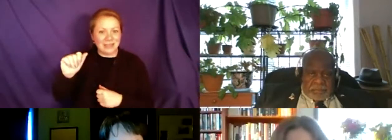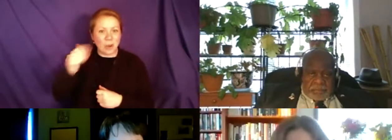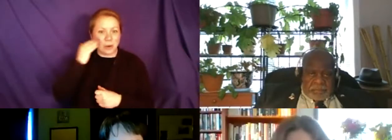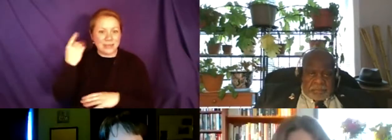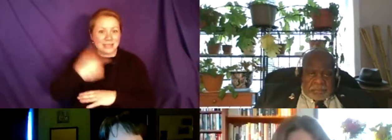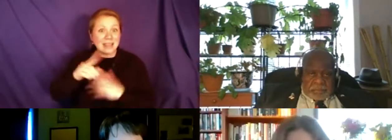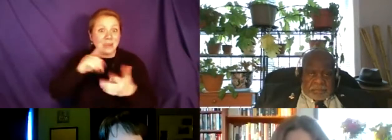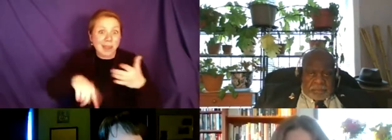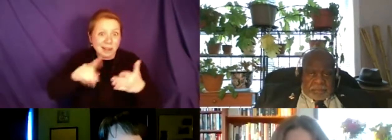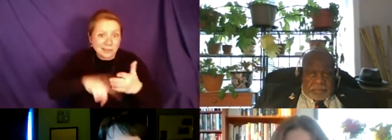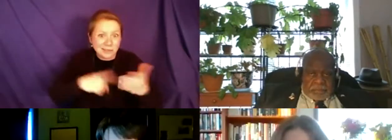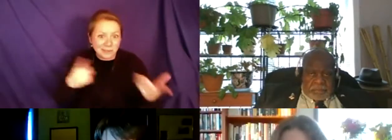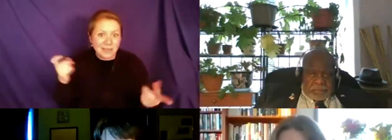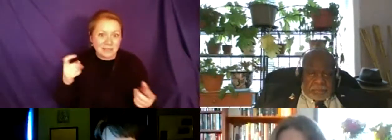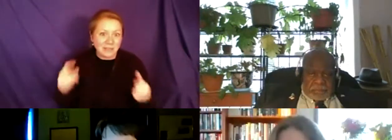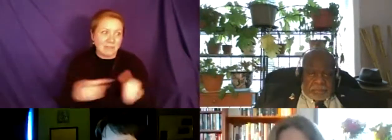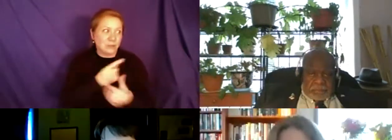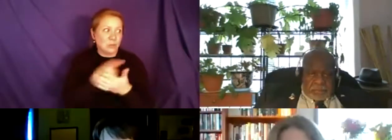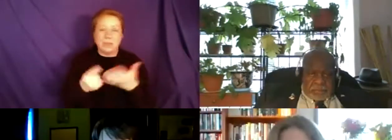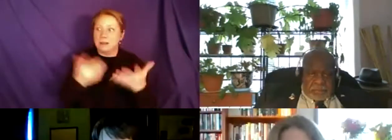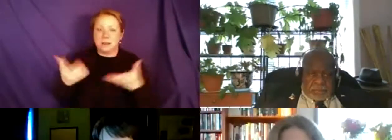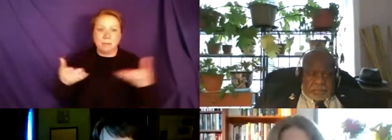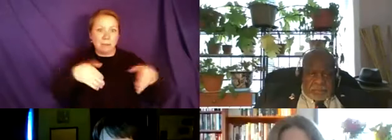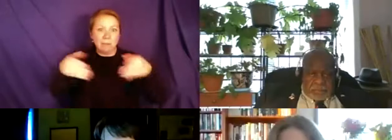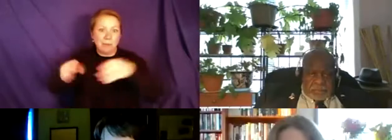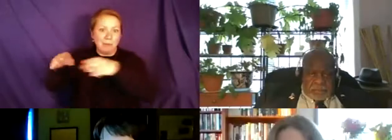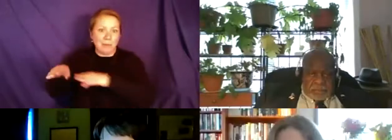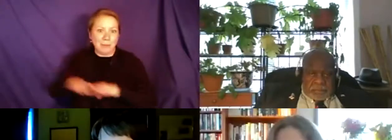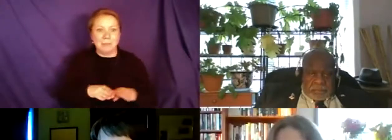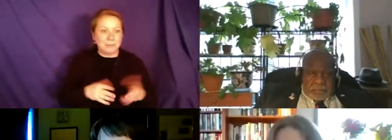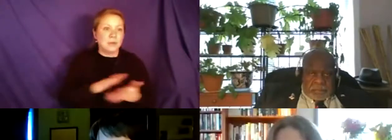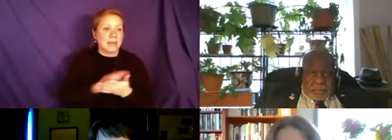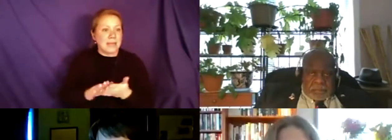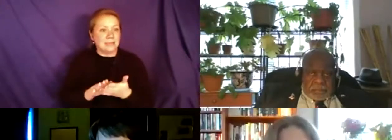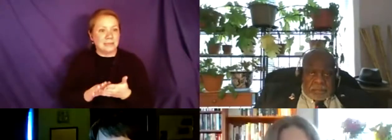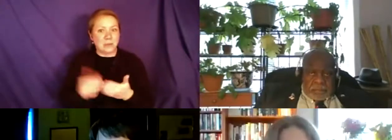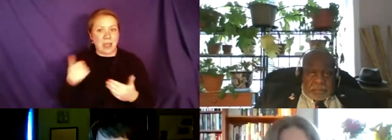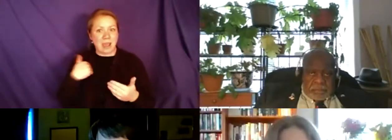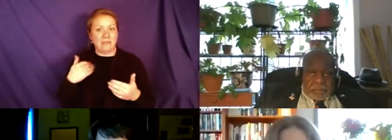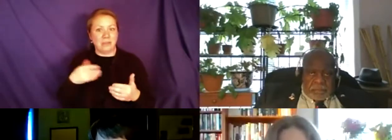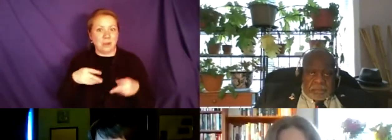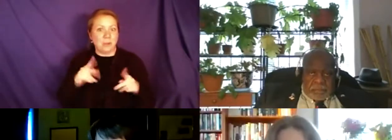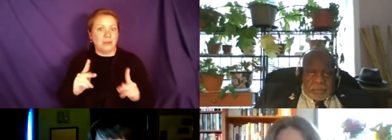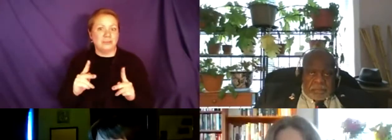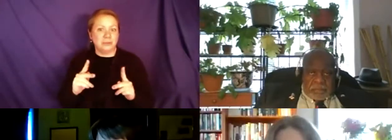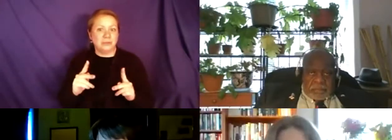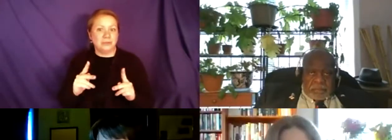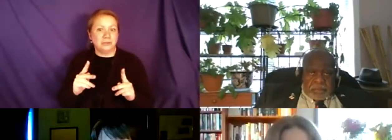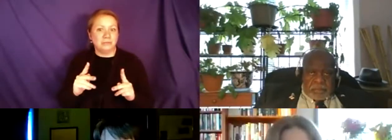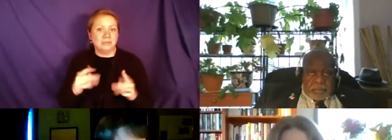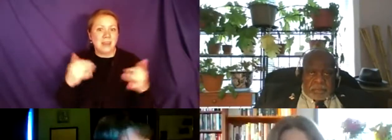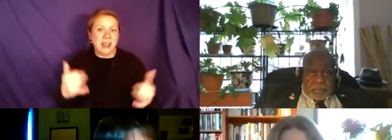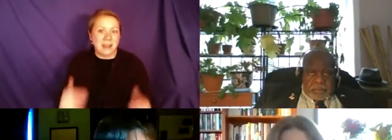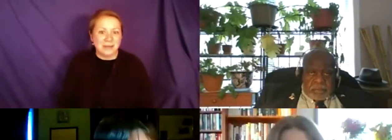got canceled, being, you know, the first week things were shutting down. So it's nice to be able to have this opportunity in lieu of the